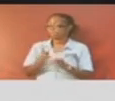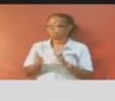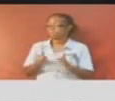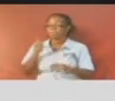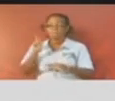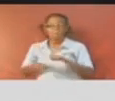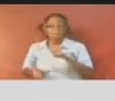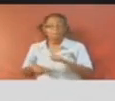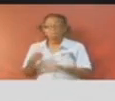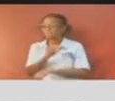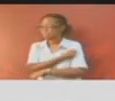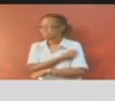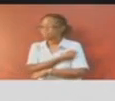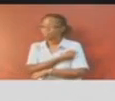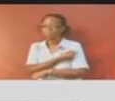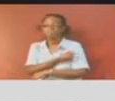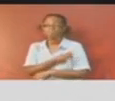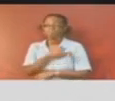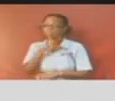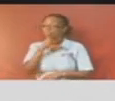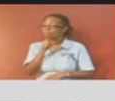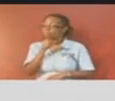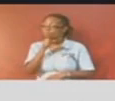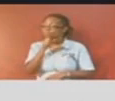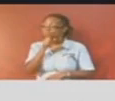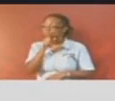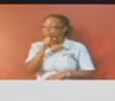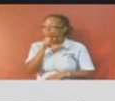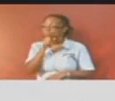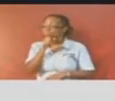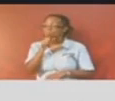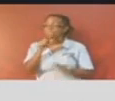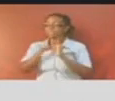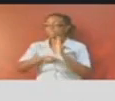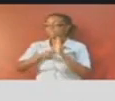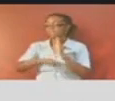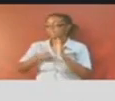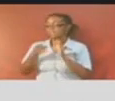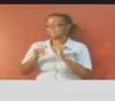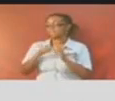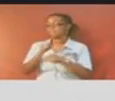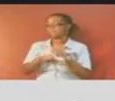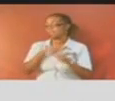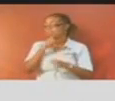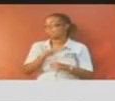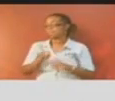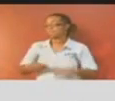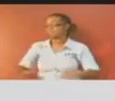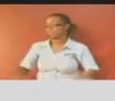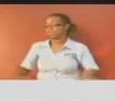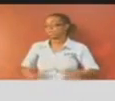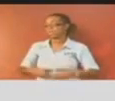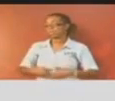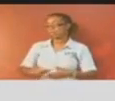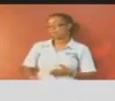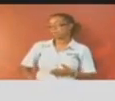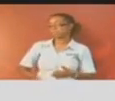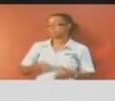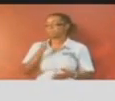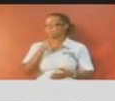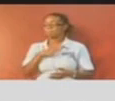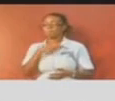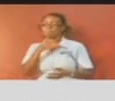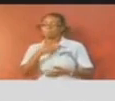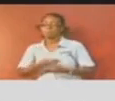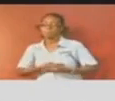in the orange, that orange group there, would be people under 18, the children, pregnant women, breastfeeding persons who have severe